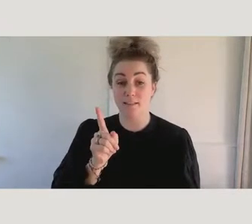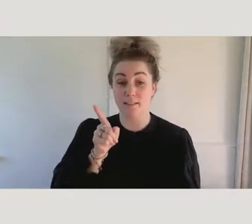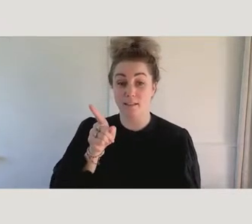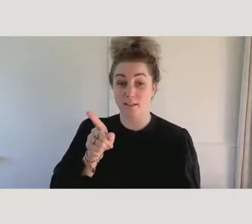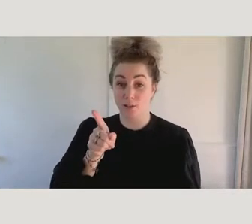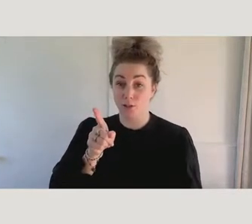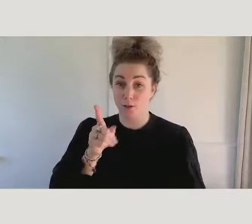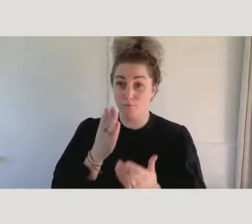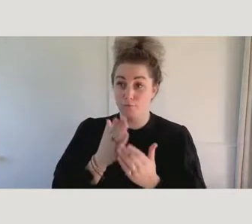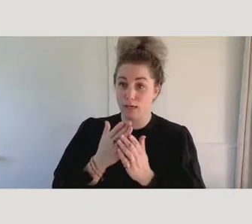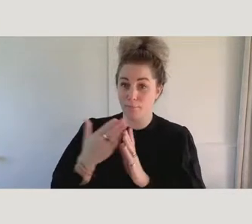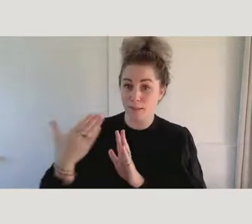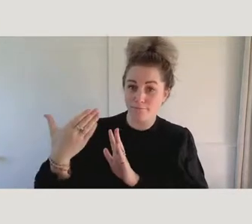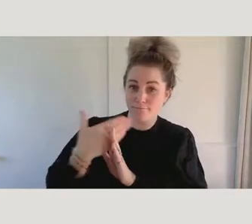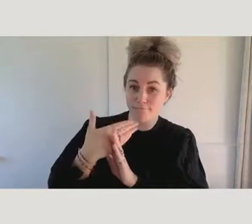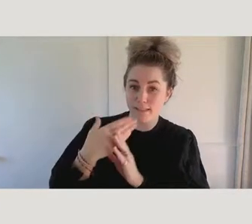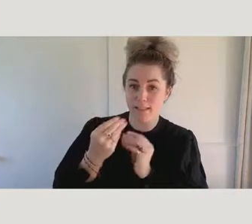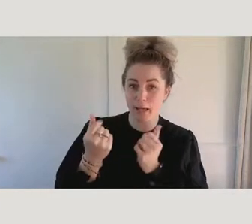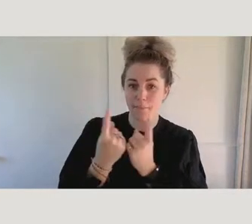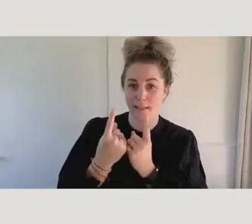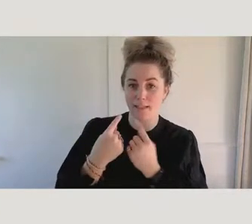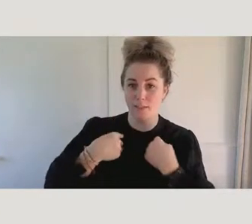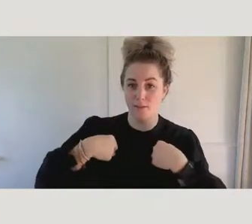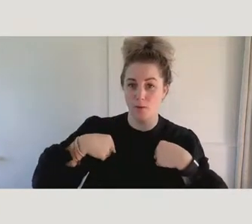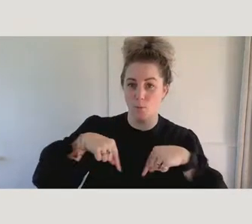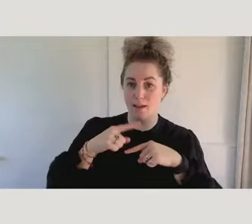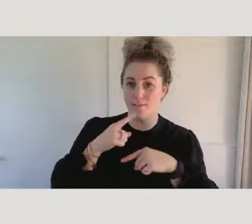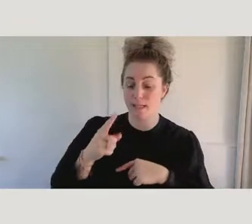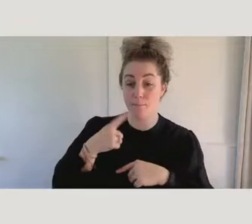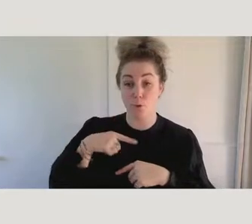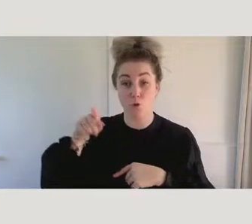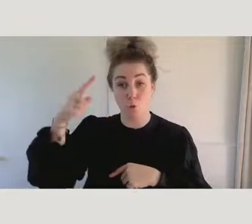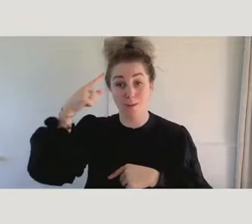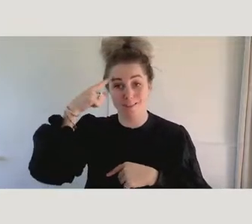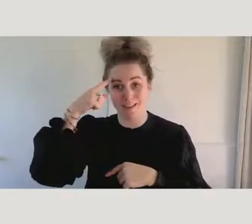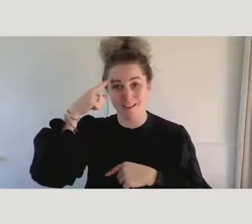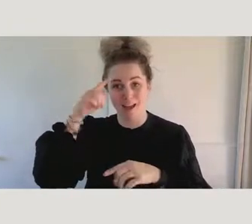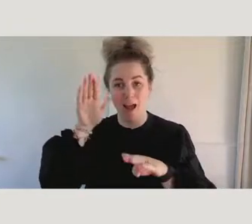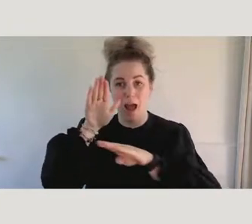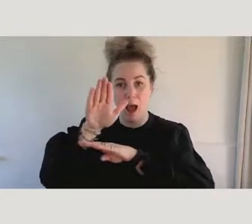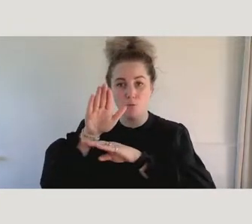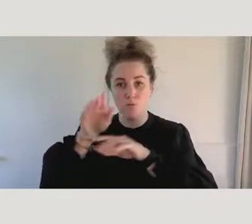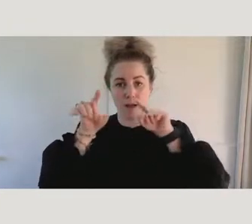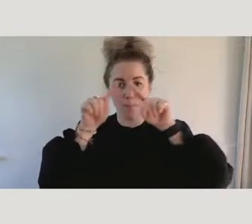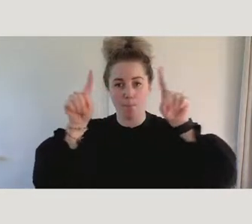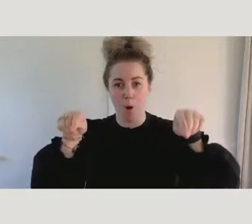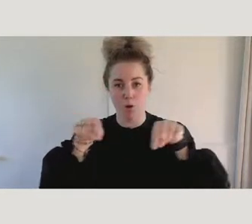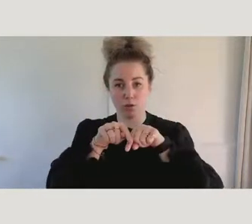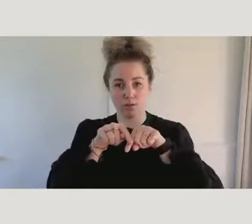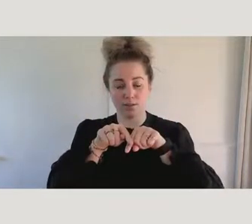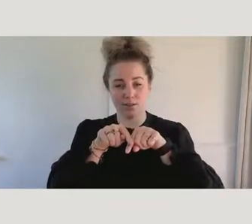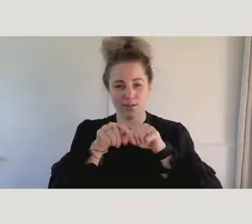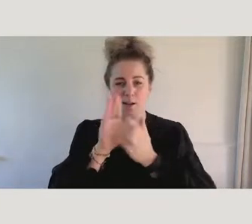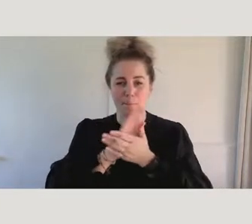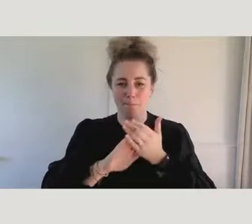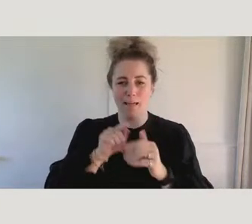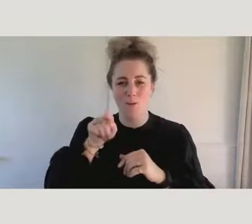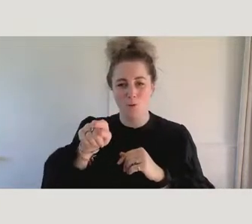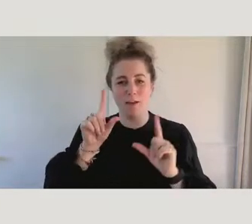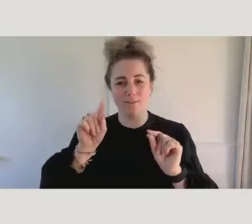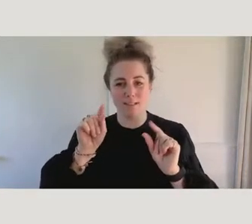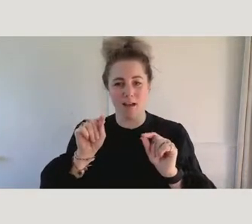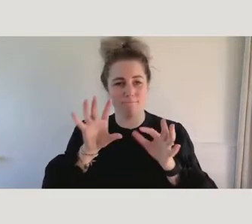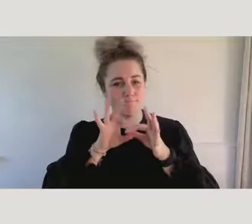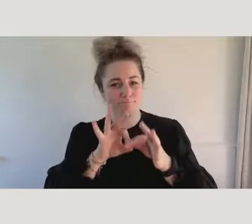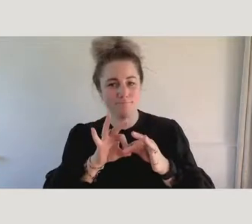been interjecting with some of the things that we've said because you think outside the box and you've done that for Pacific Pacific arts